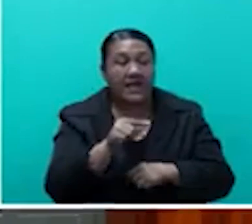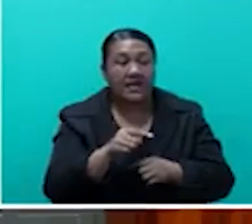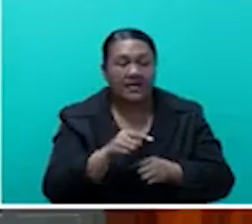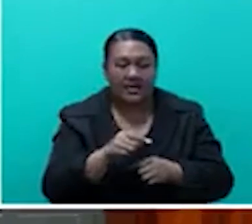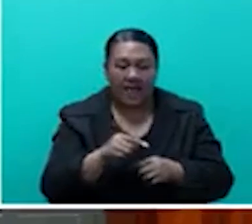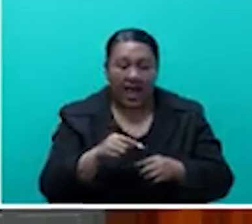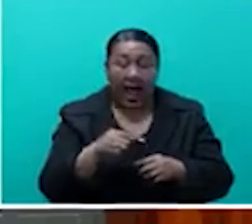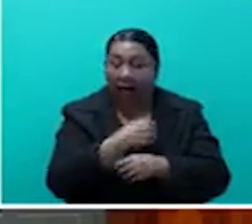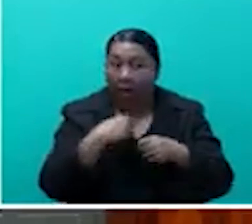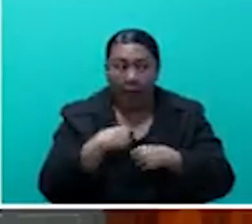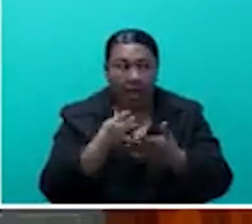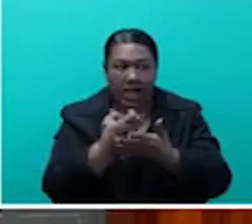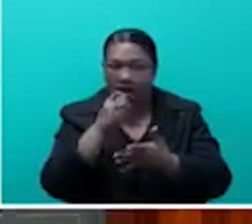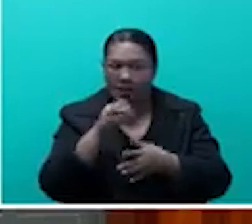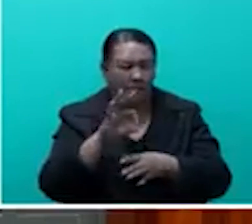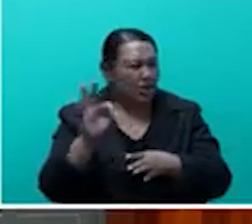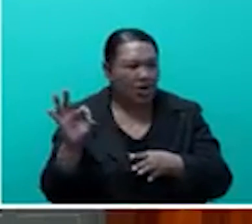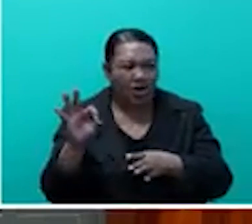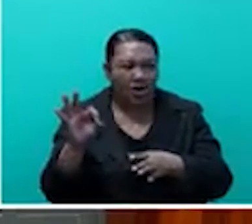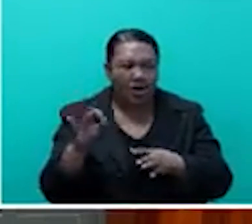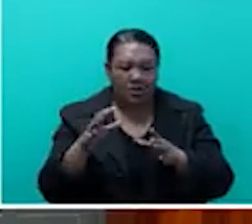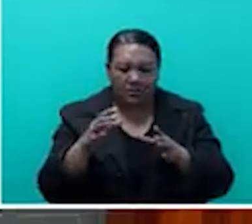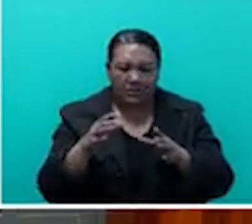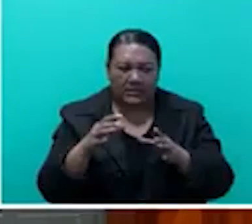ours. Even larger economies like